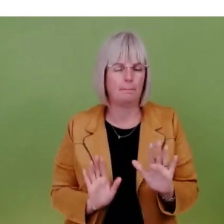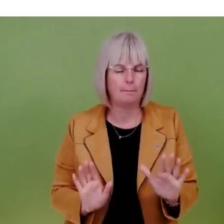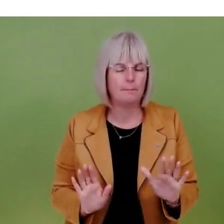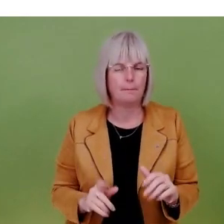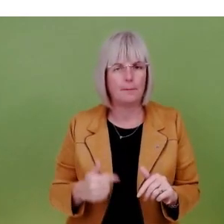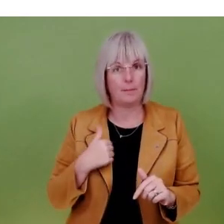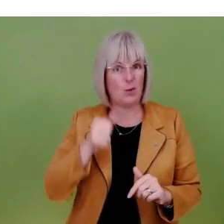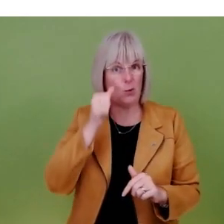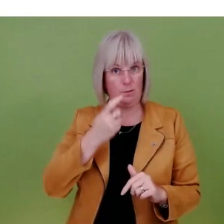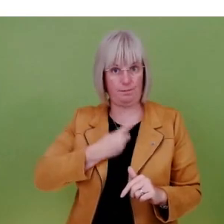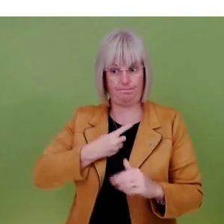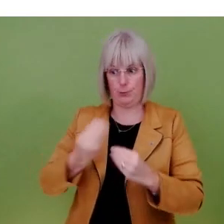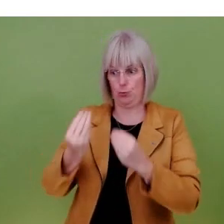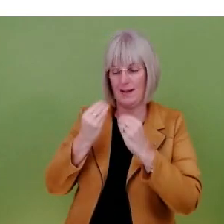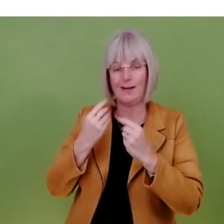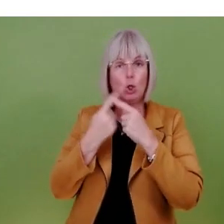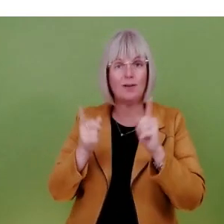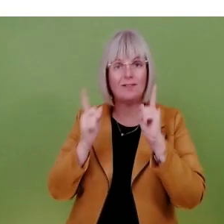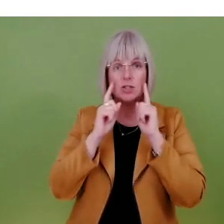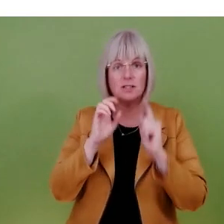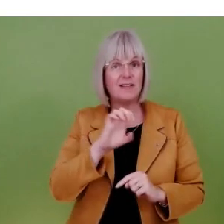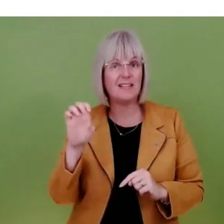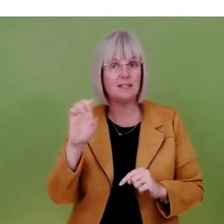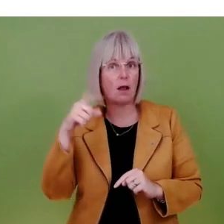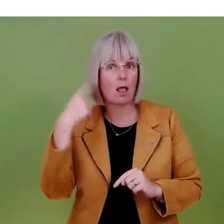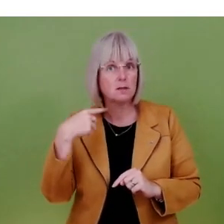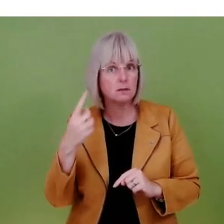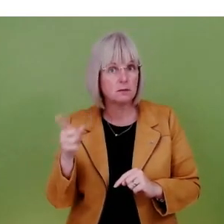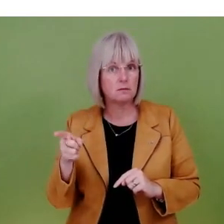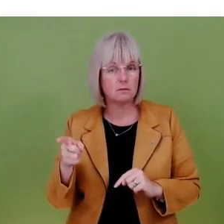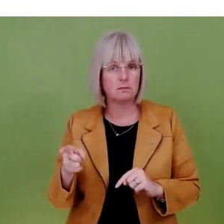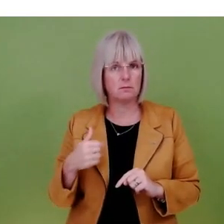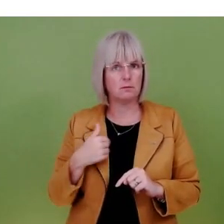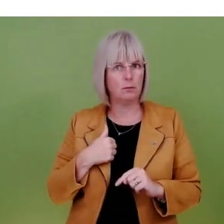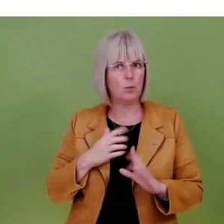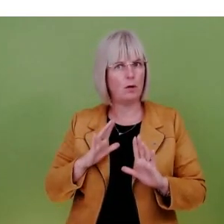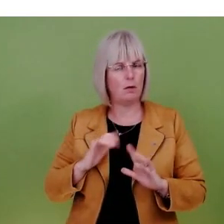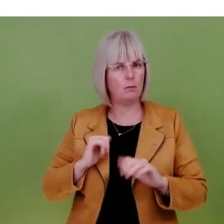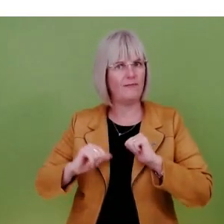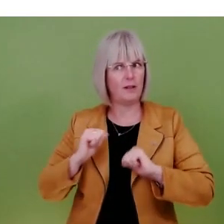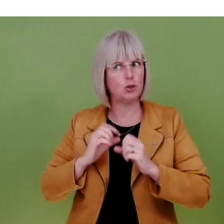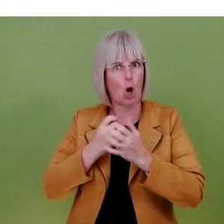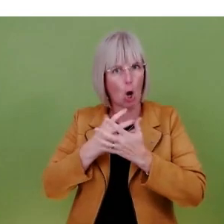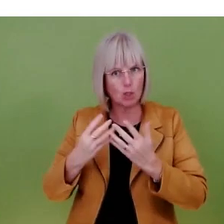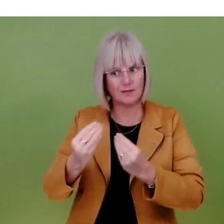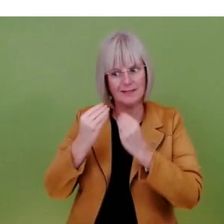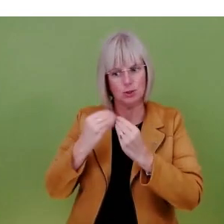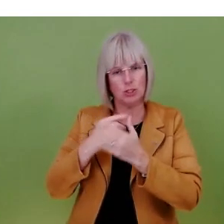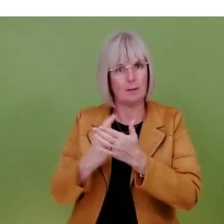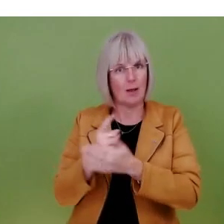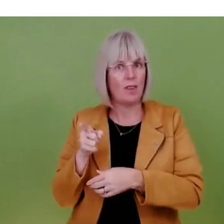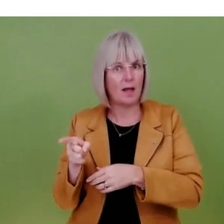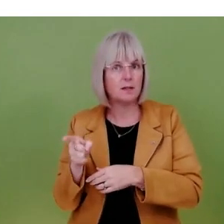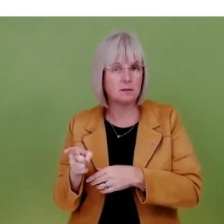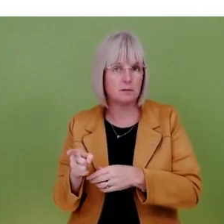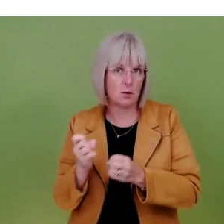University of East London, and that was something that we were privileged, I think, to have quite a bit of teaching about that and quite a lot of consideration of that, actually. To what